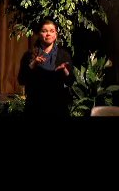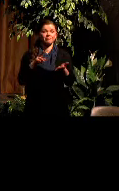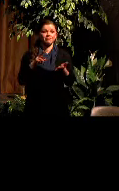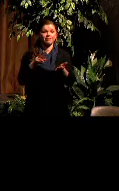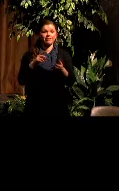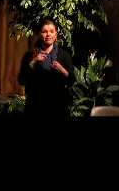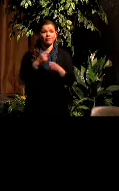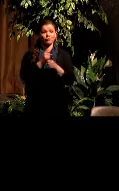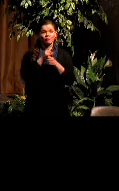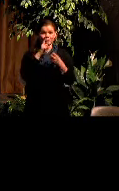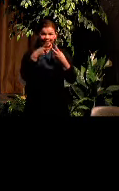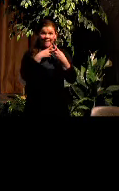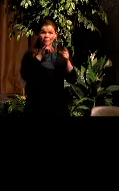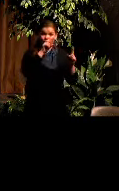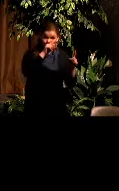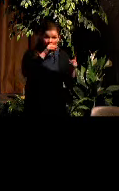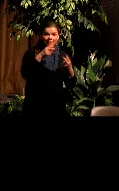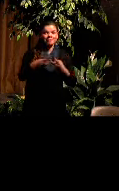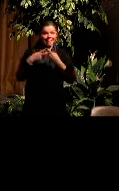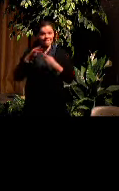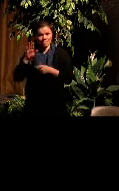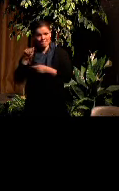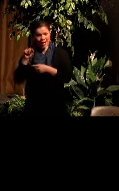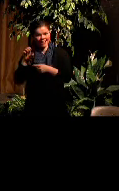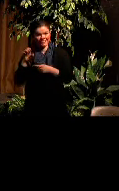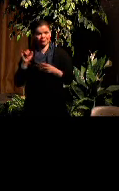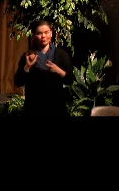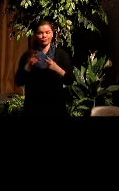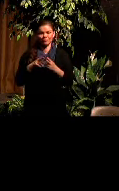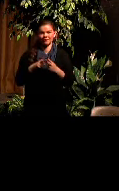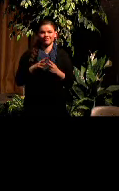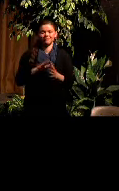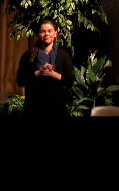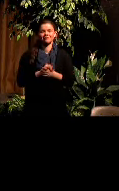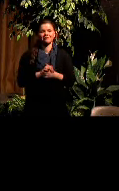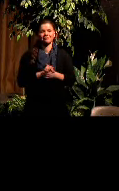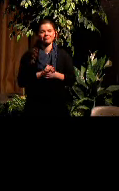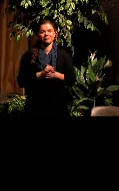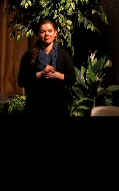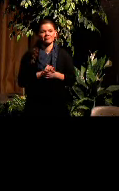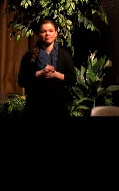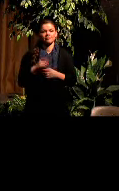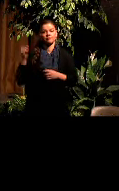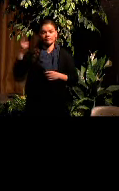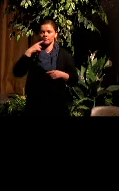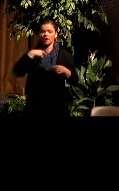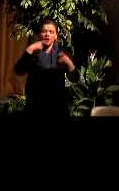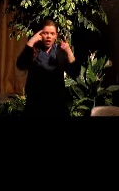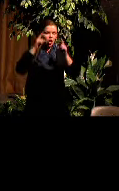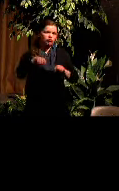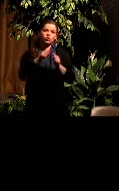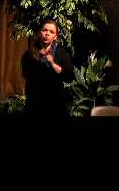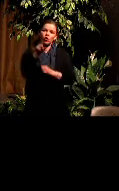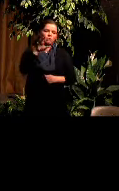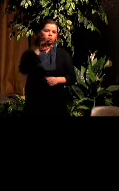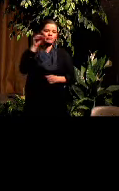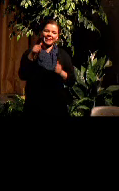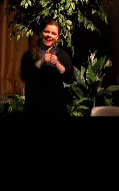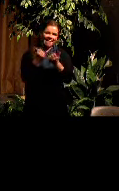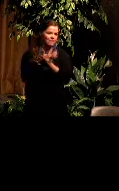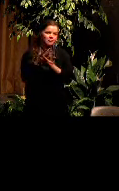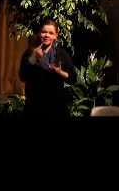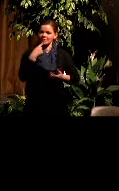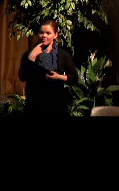conservation measures to protect these species. I agree 100% with everything you've just said. The brown tree snake is